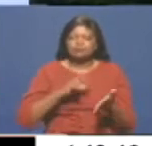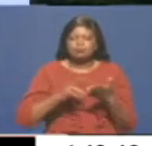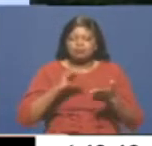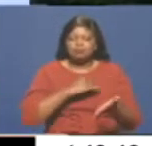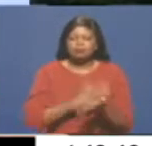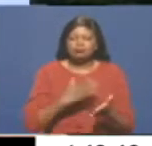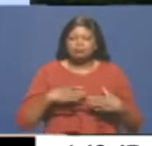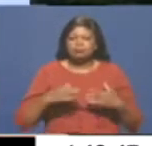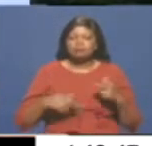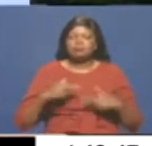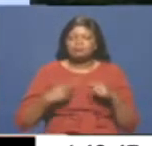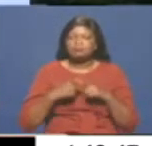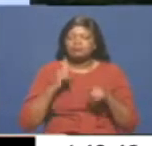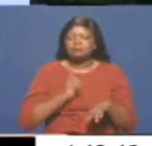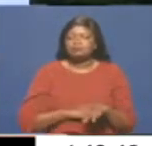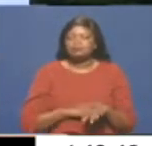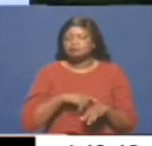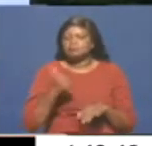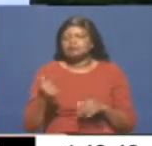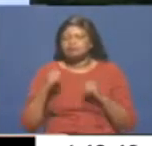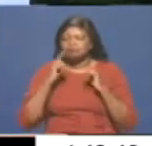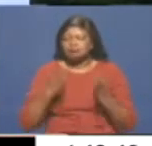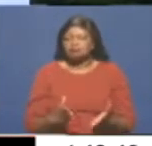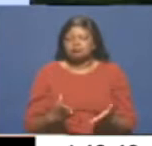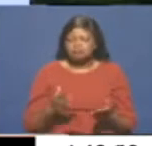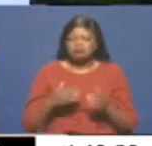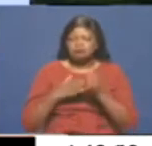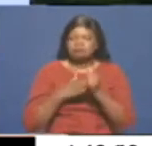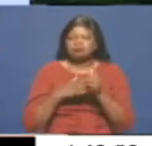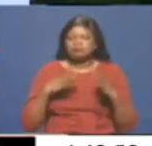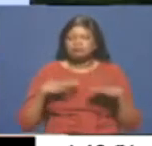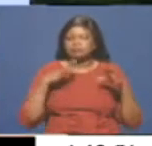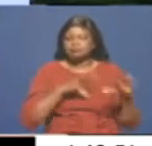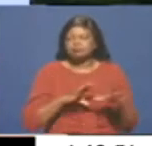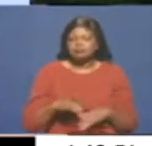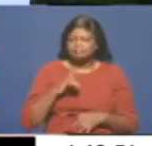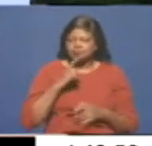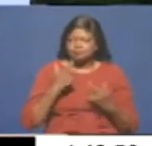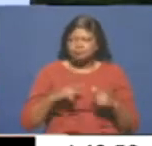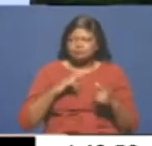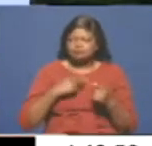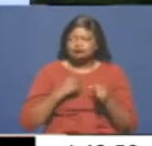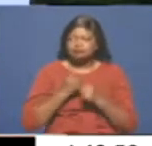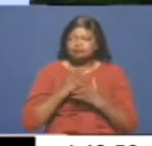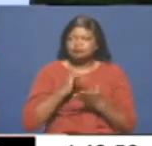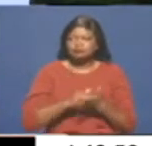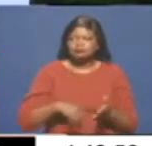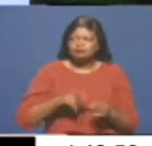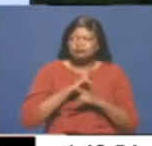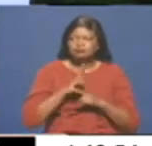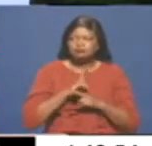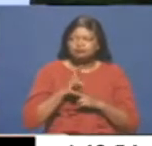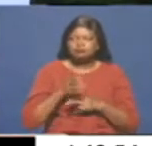when the wicked bear the rule, the people mourn. So let us make sure that we use our